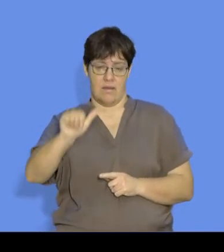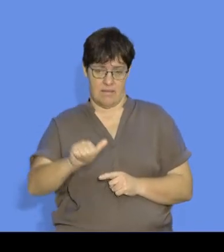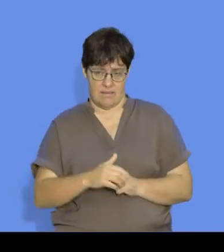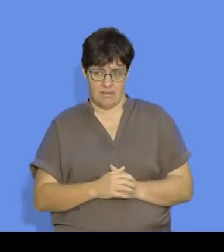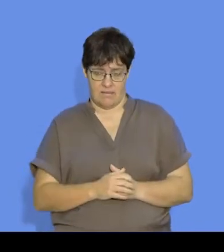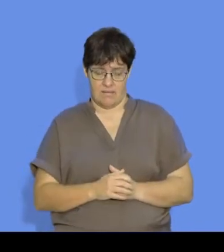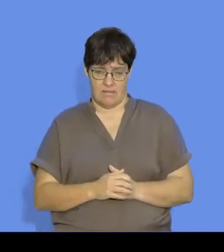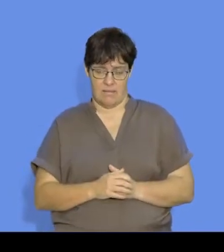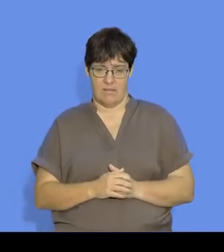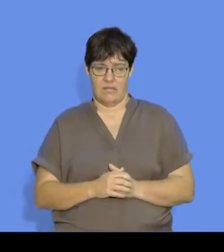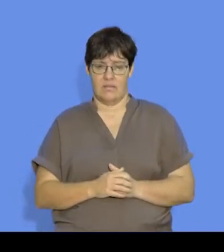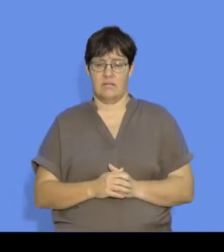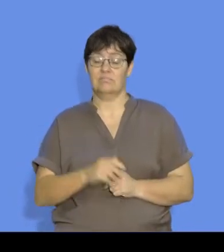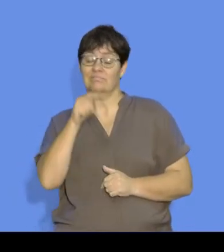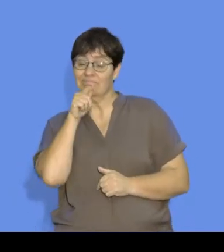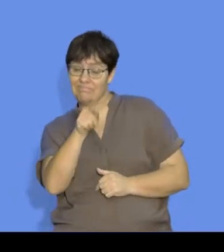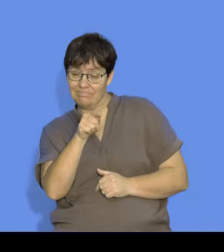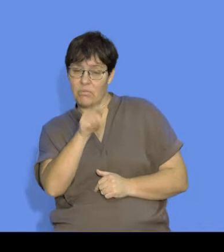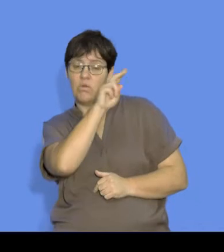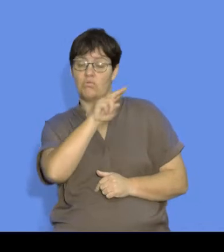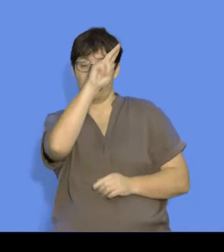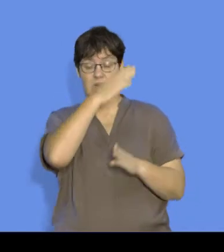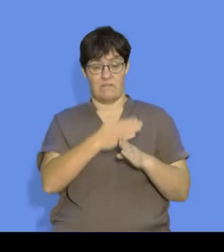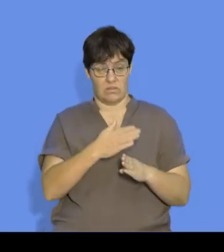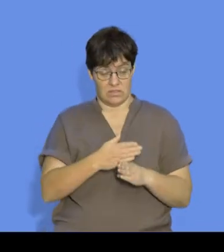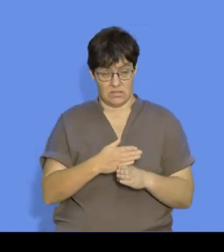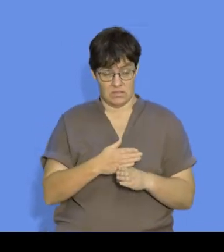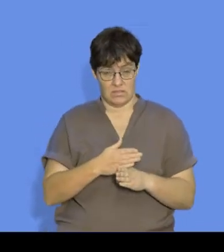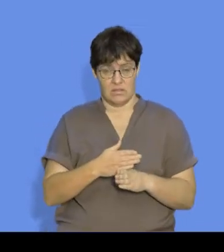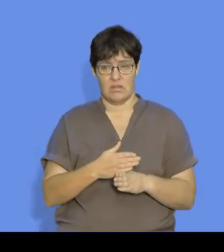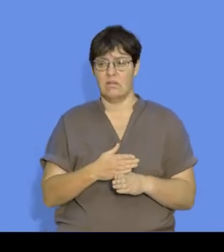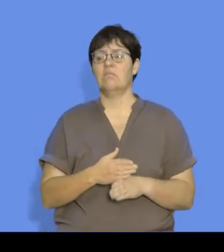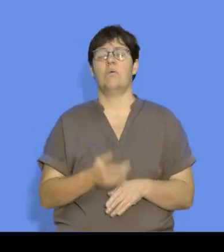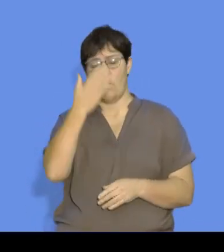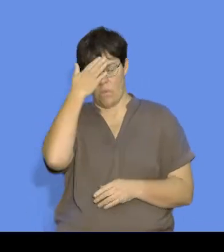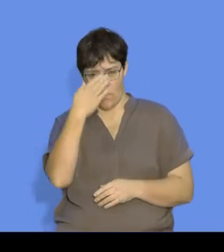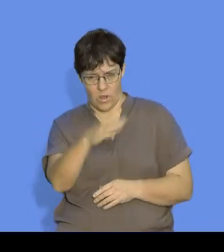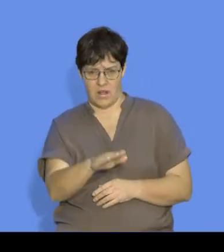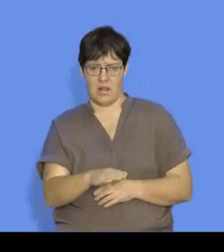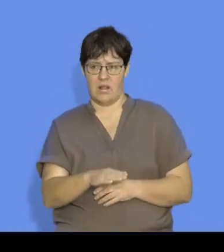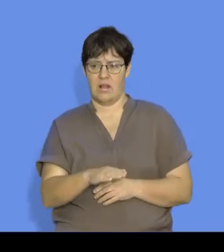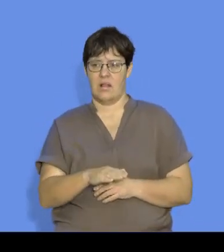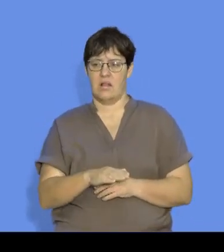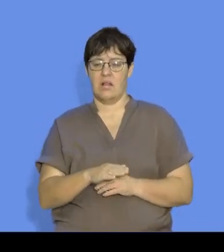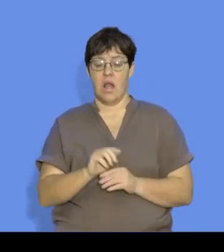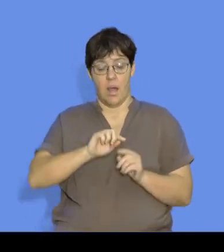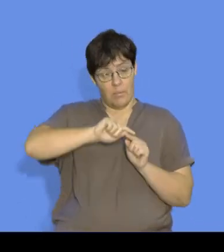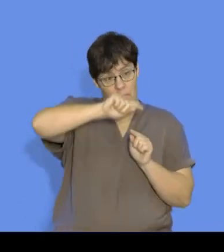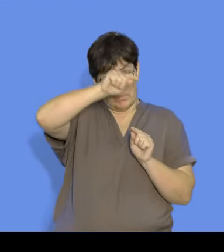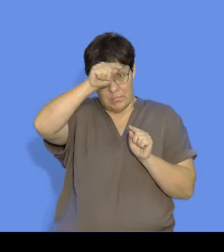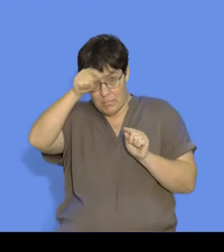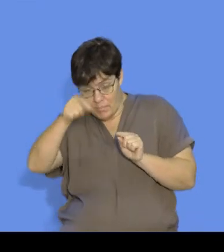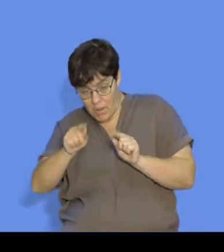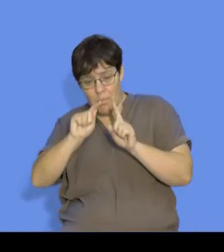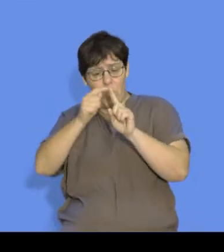know. Now, the quadratic function can also be given when we know what the turning point is, right? And